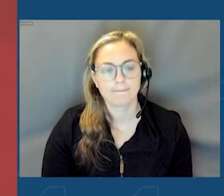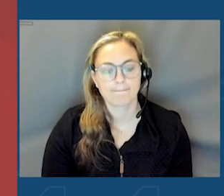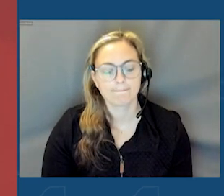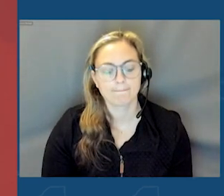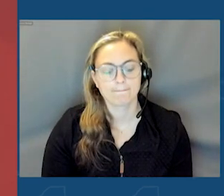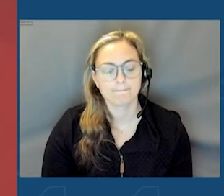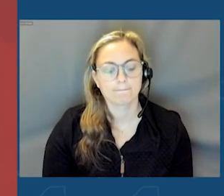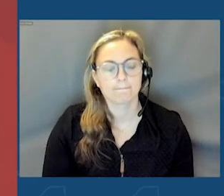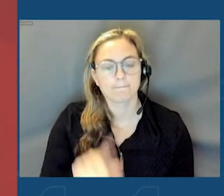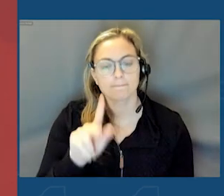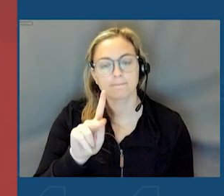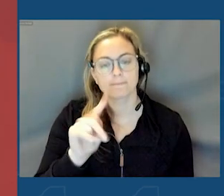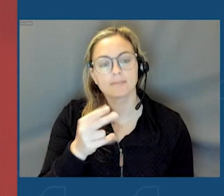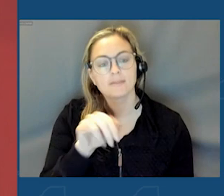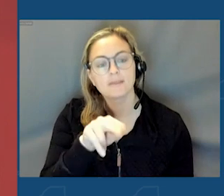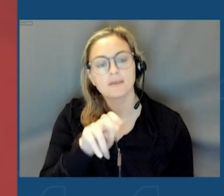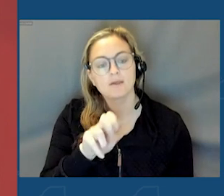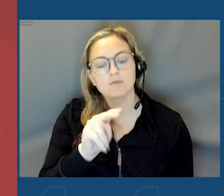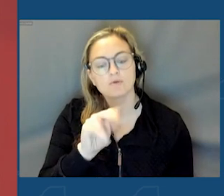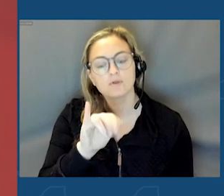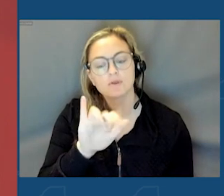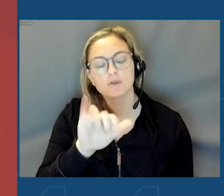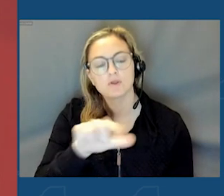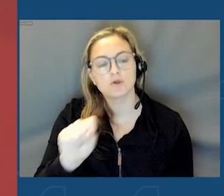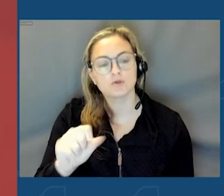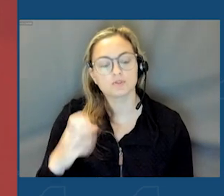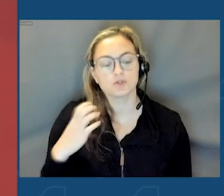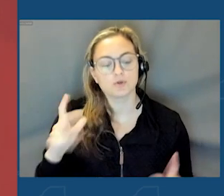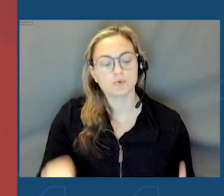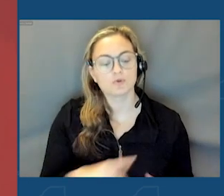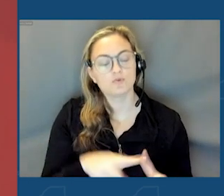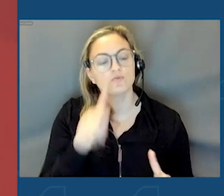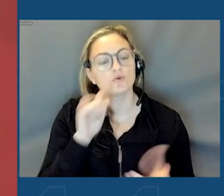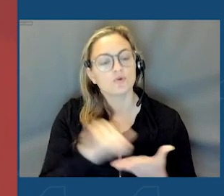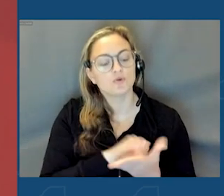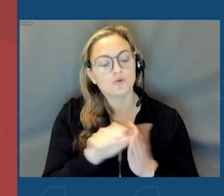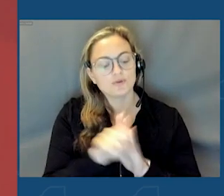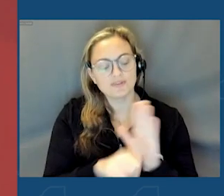Catherine Nichols, chair, New York State Council on the Arts.